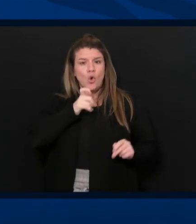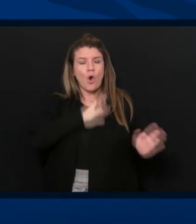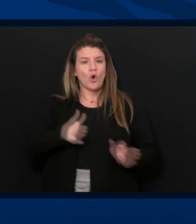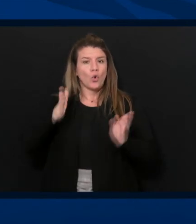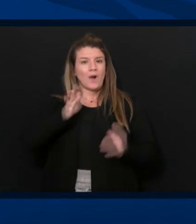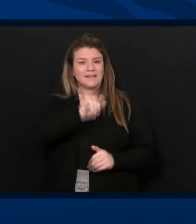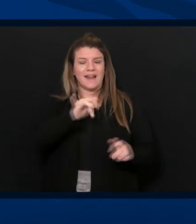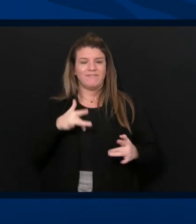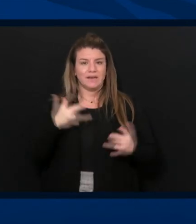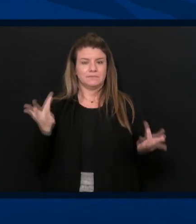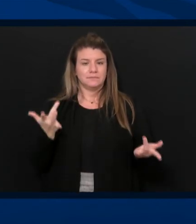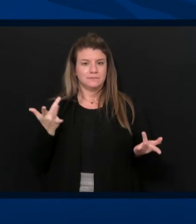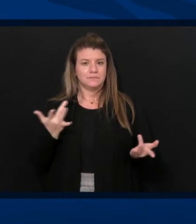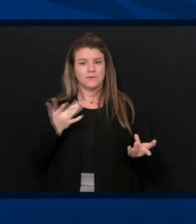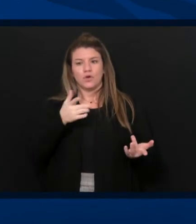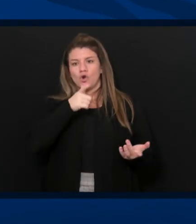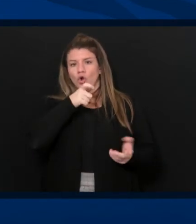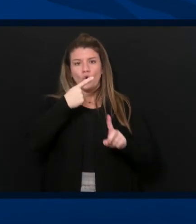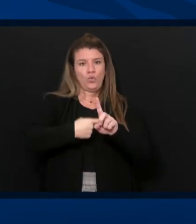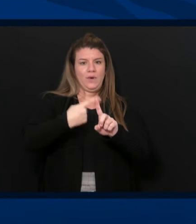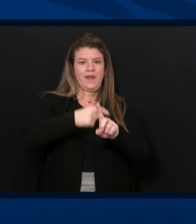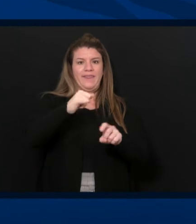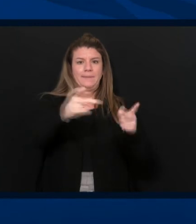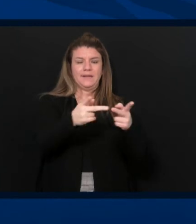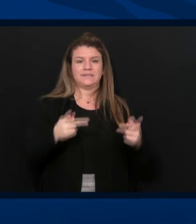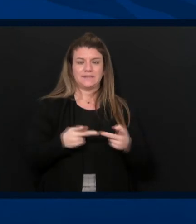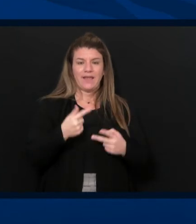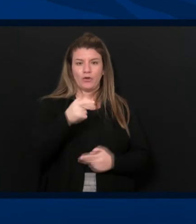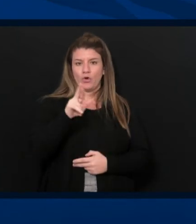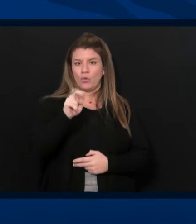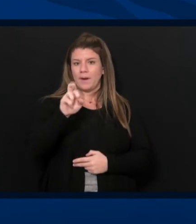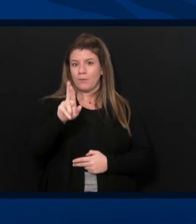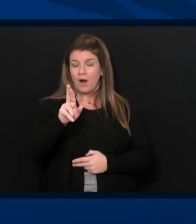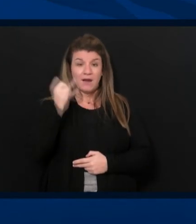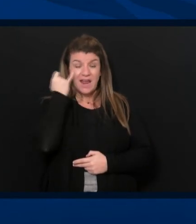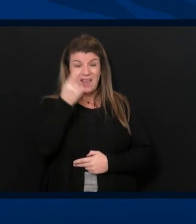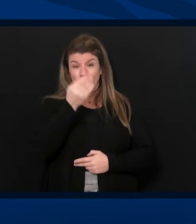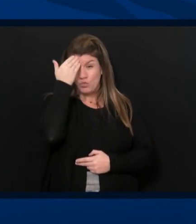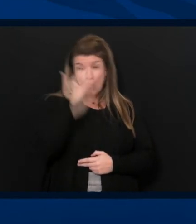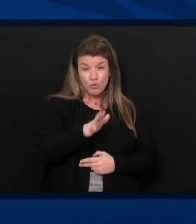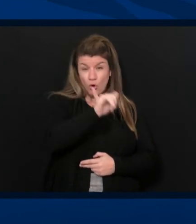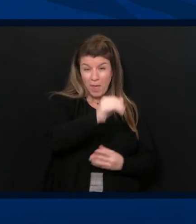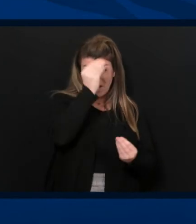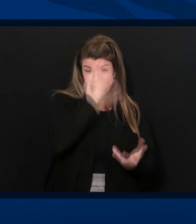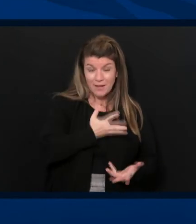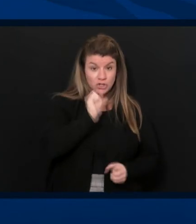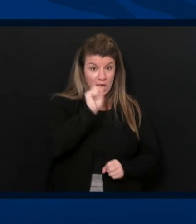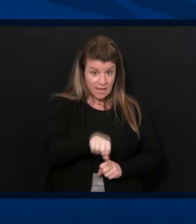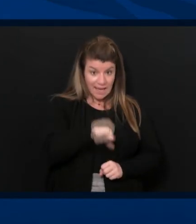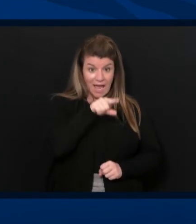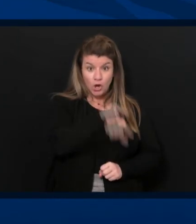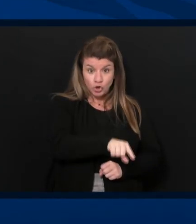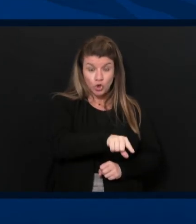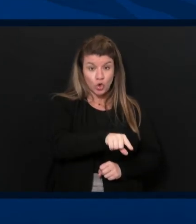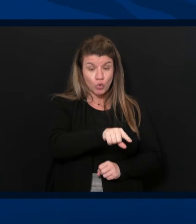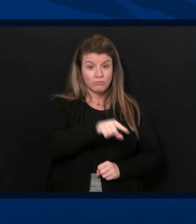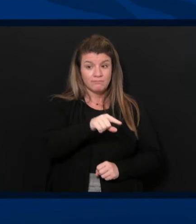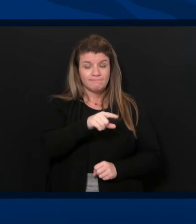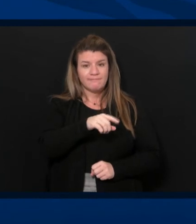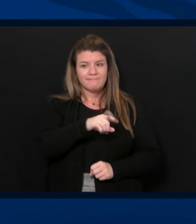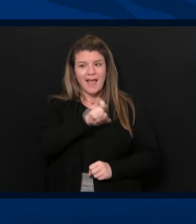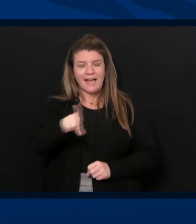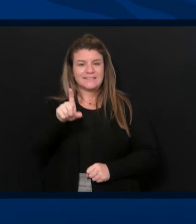event or that rented the space at the Greenbrier? And if you don't have that information, can you see to it that your folks at the Greenbrier